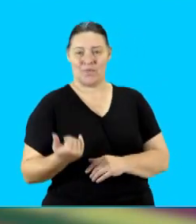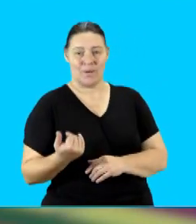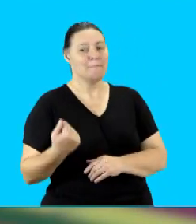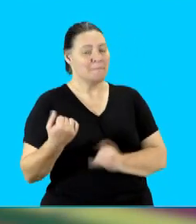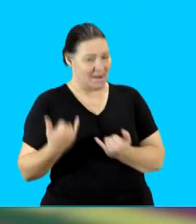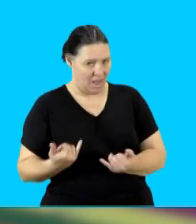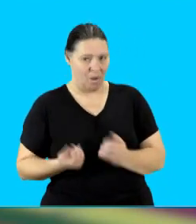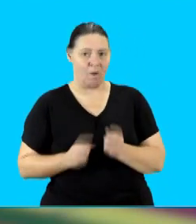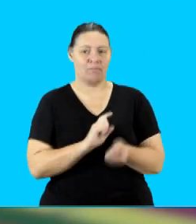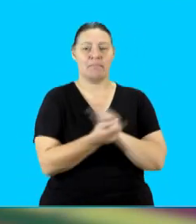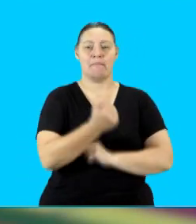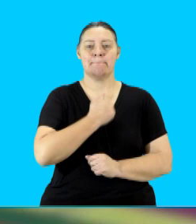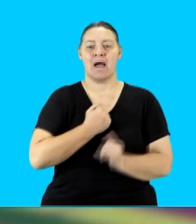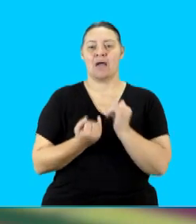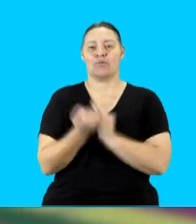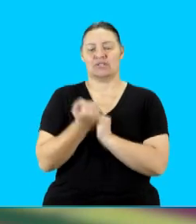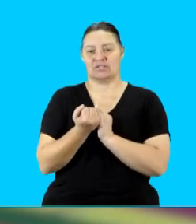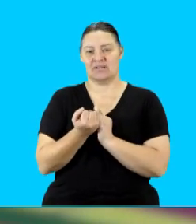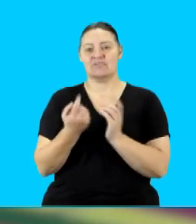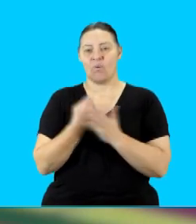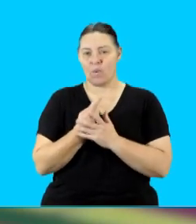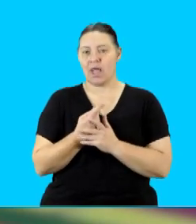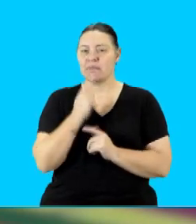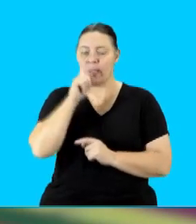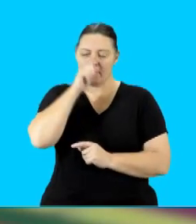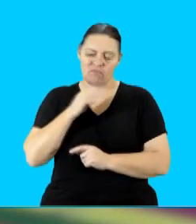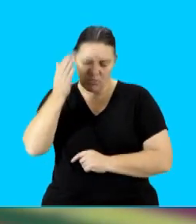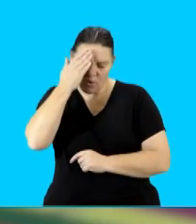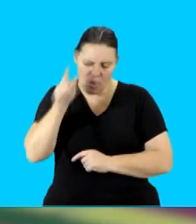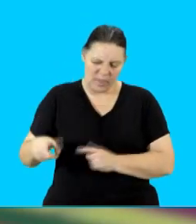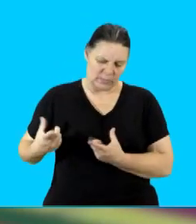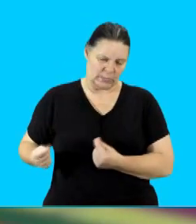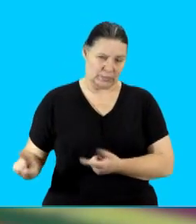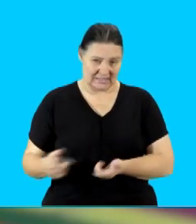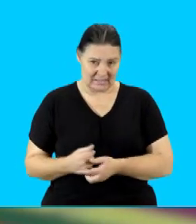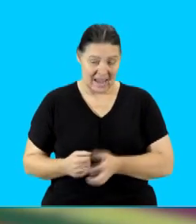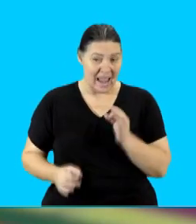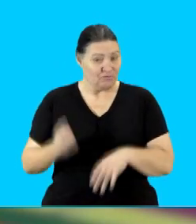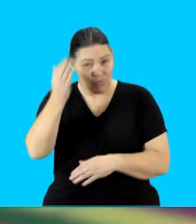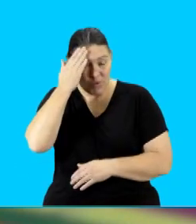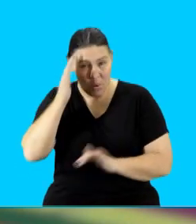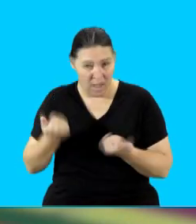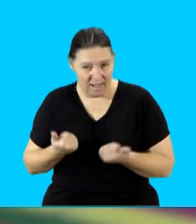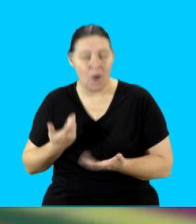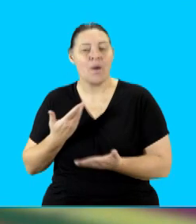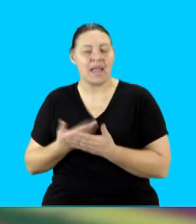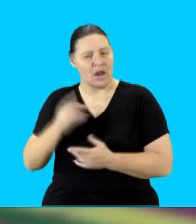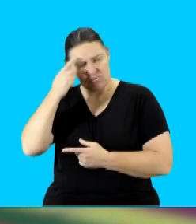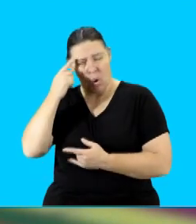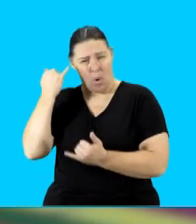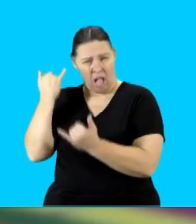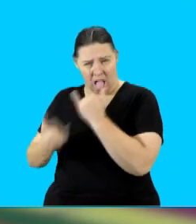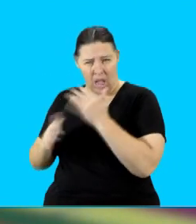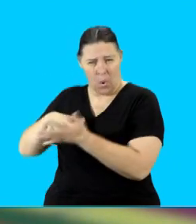the market, which are our competitors. We need to build up a competitors profile. By doing that, we are going to do what?